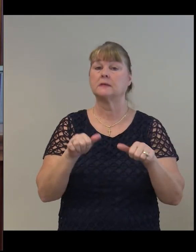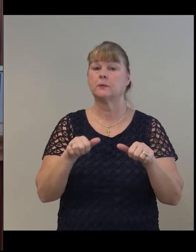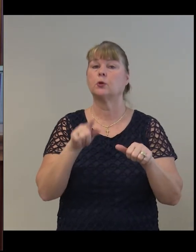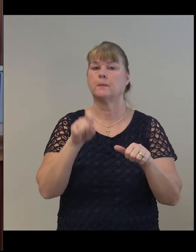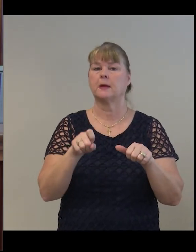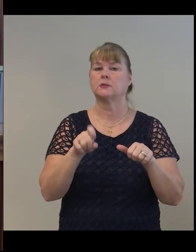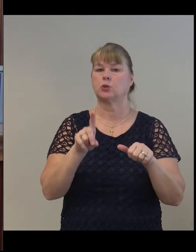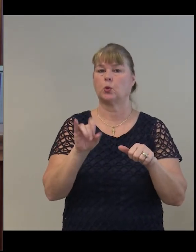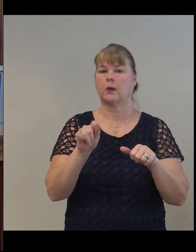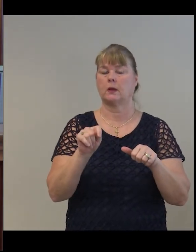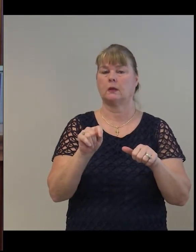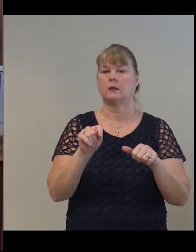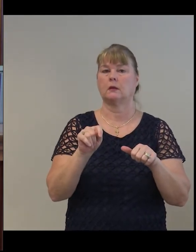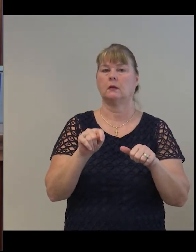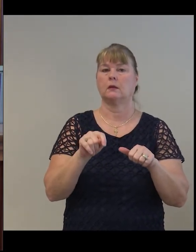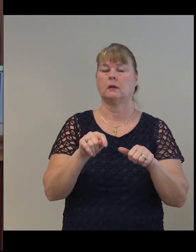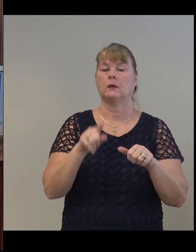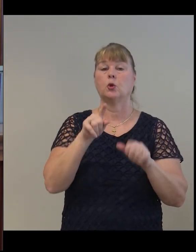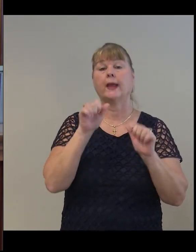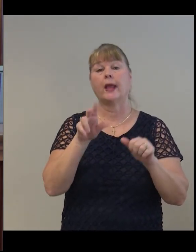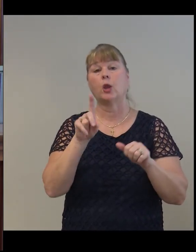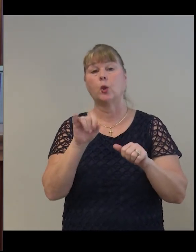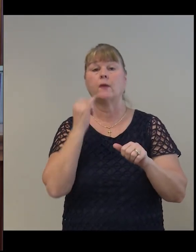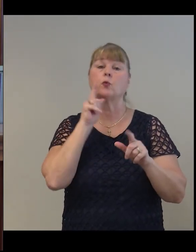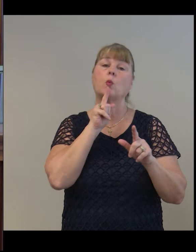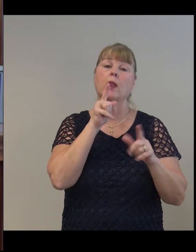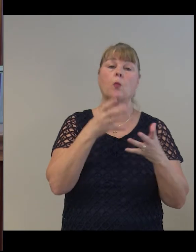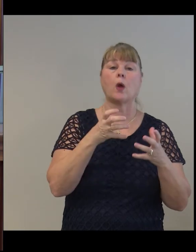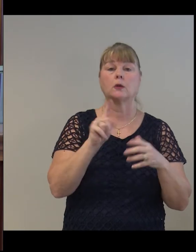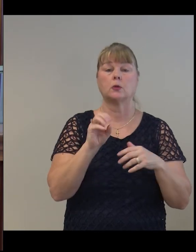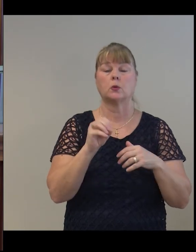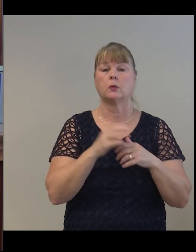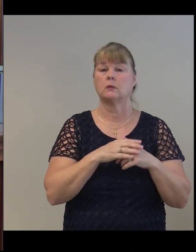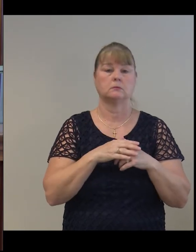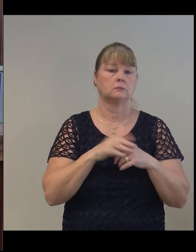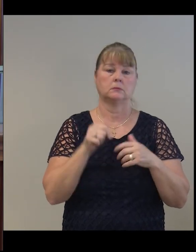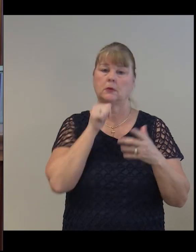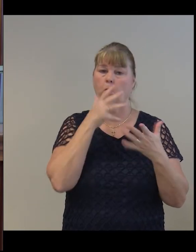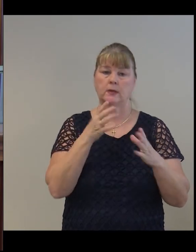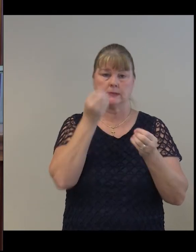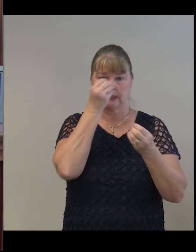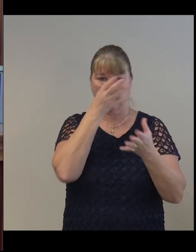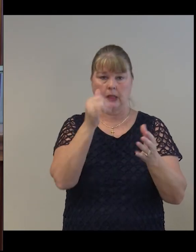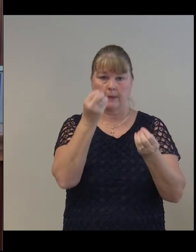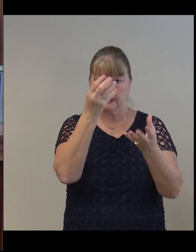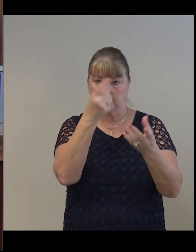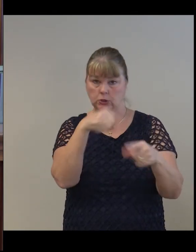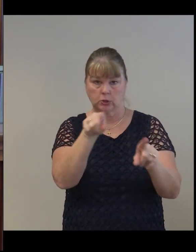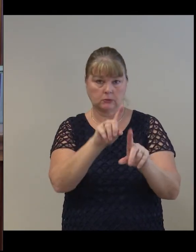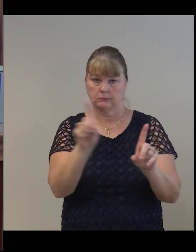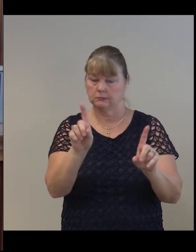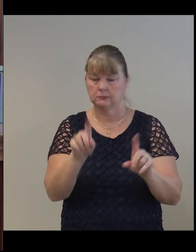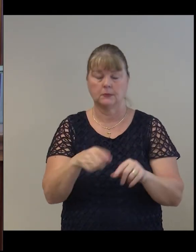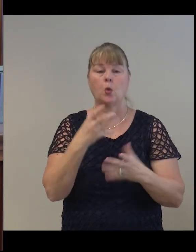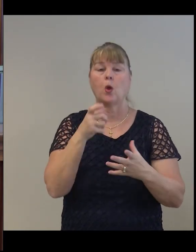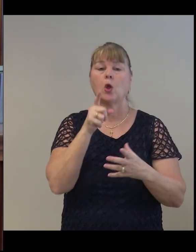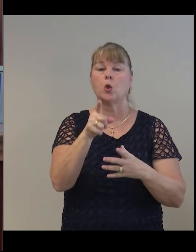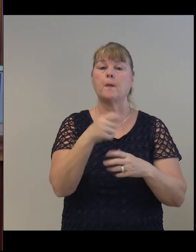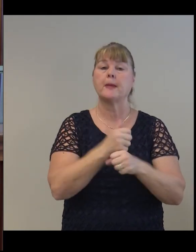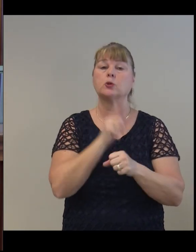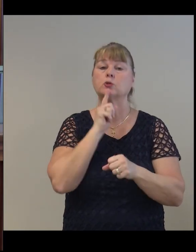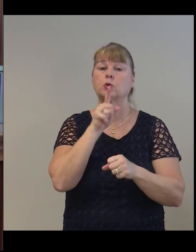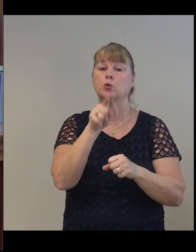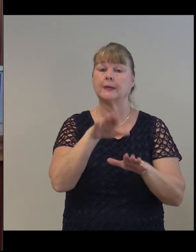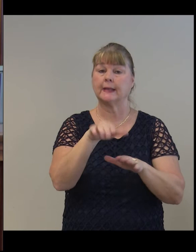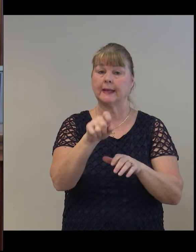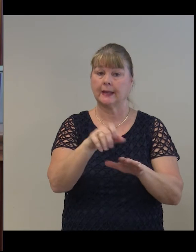a possibility for you to take action, or you can do it if you really want to. We don't want to send that message. We want to send that